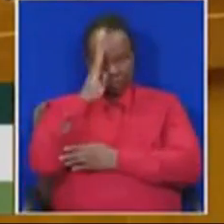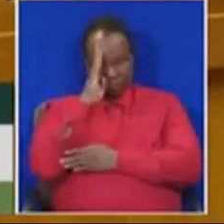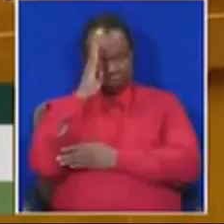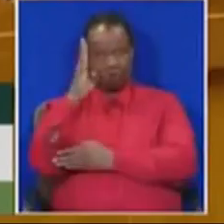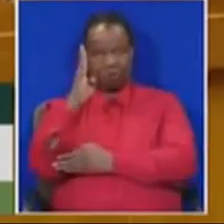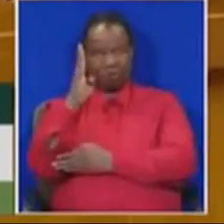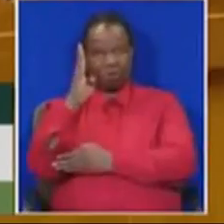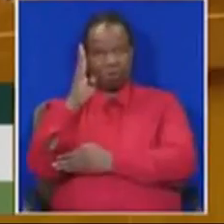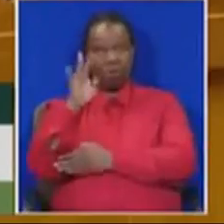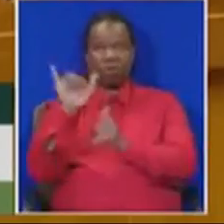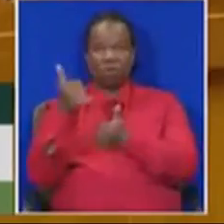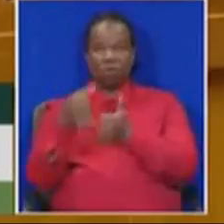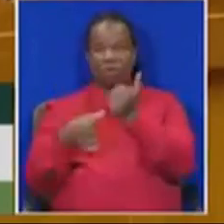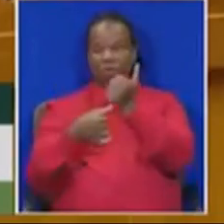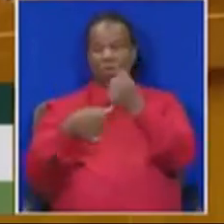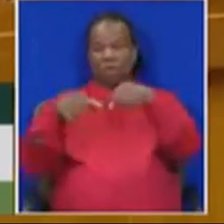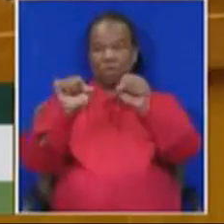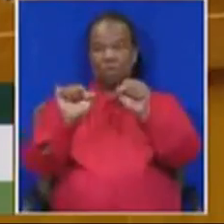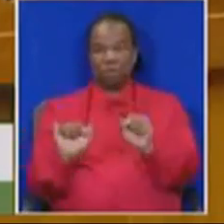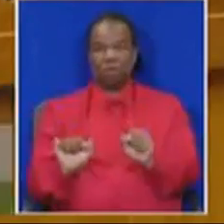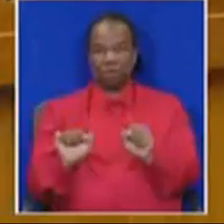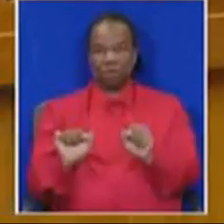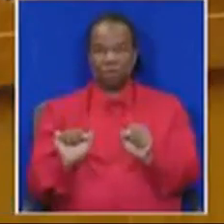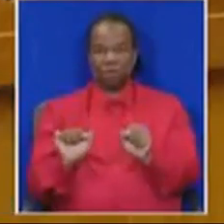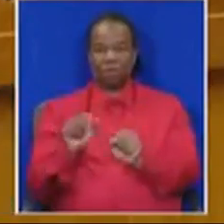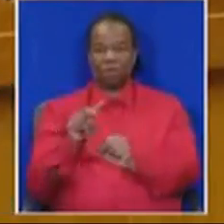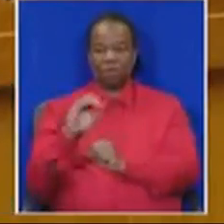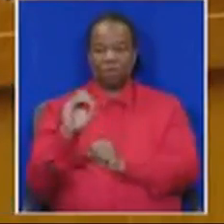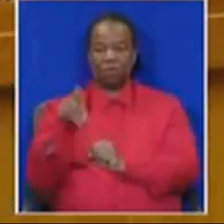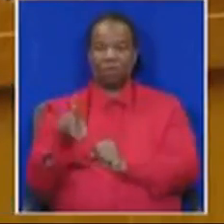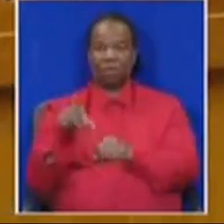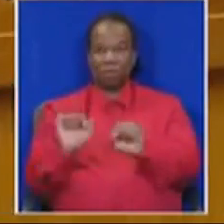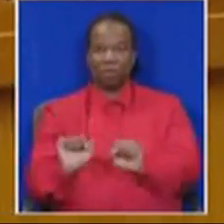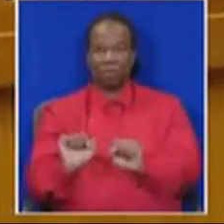Chairperson of the NCOP,